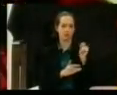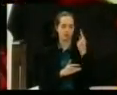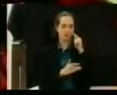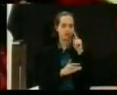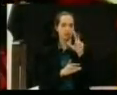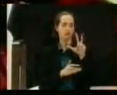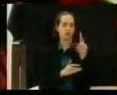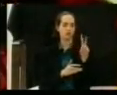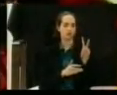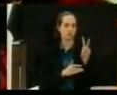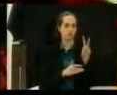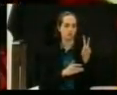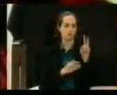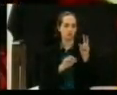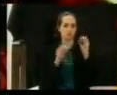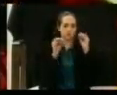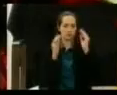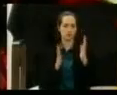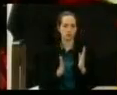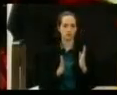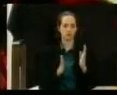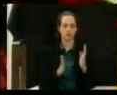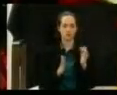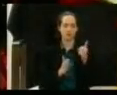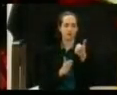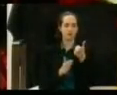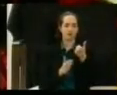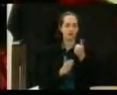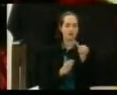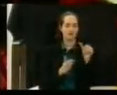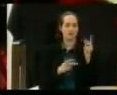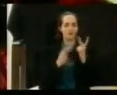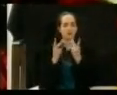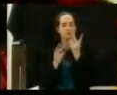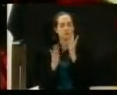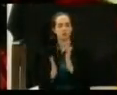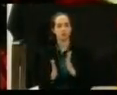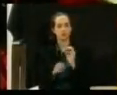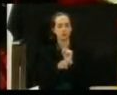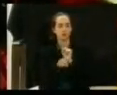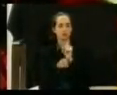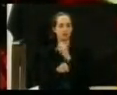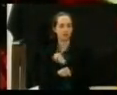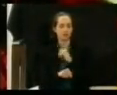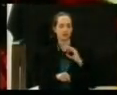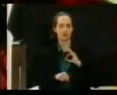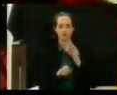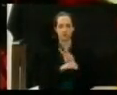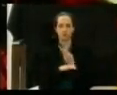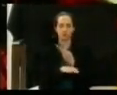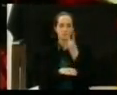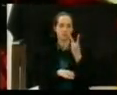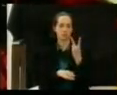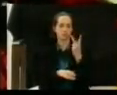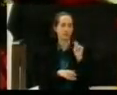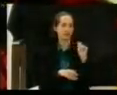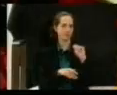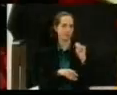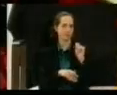32 teachers. That's all we have for the adults. Any visitors, all of our work staff have to use 2